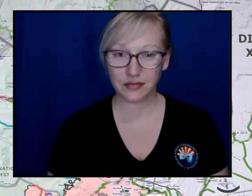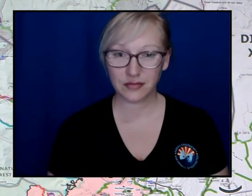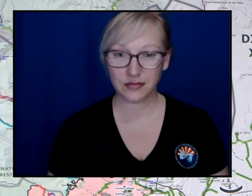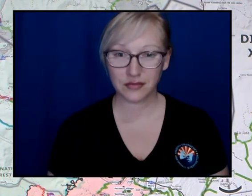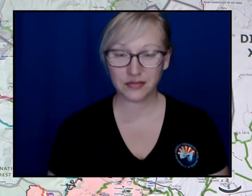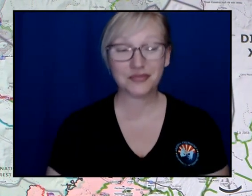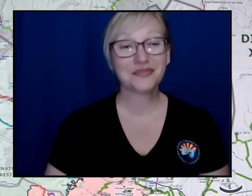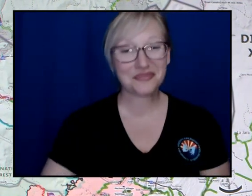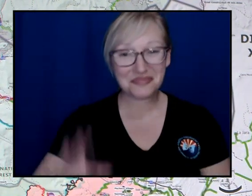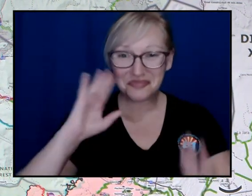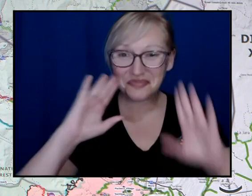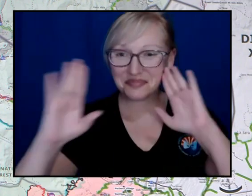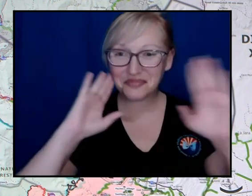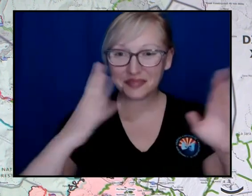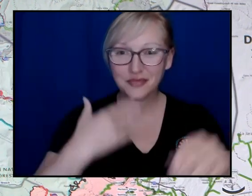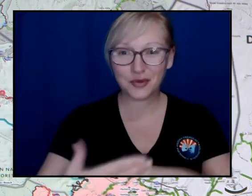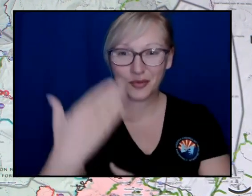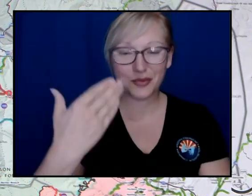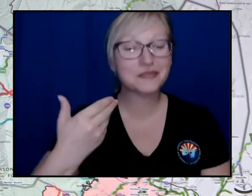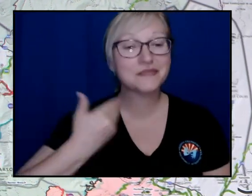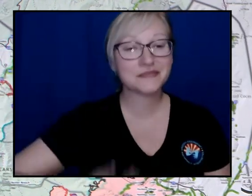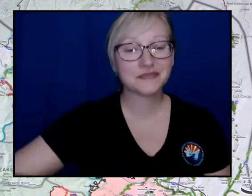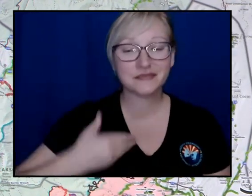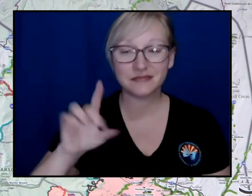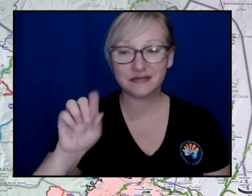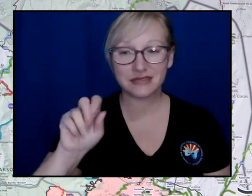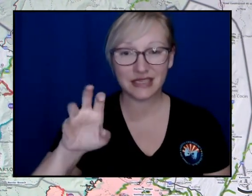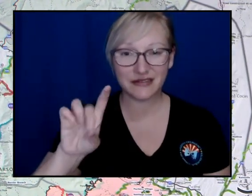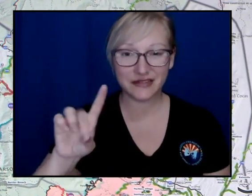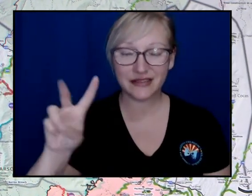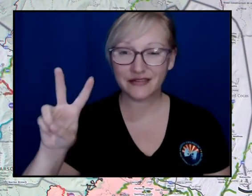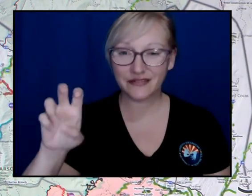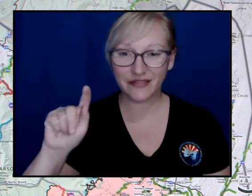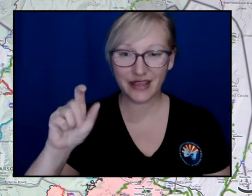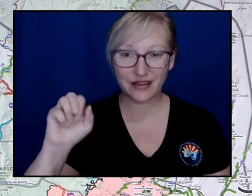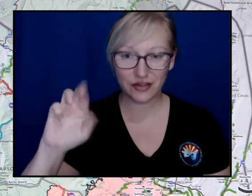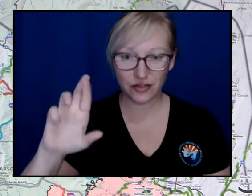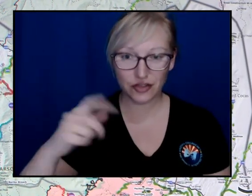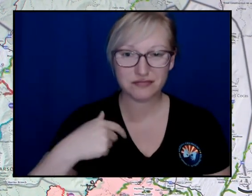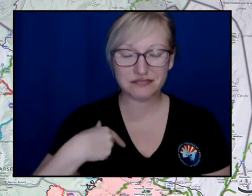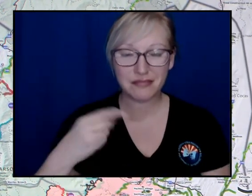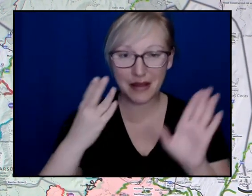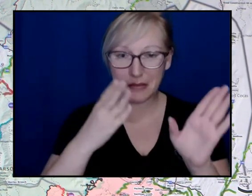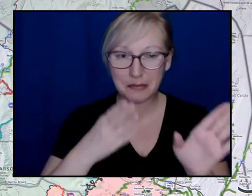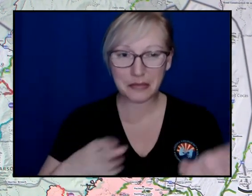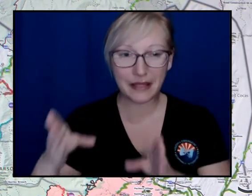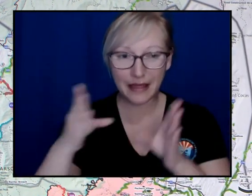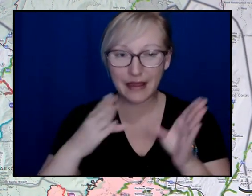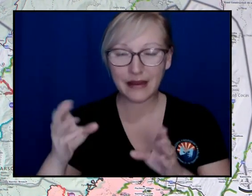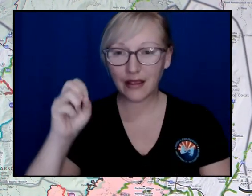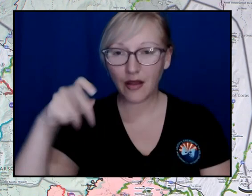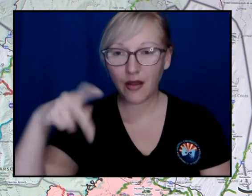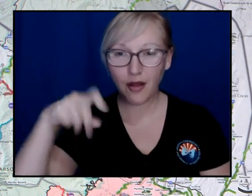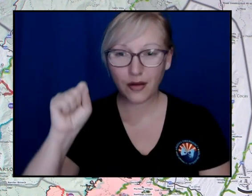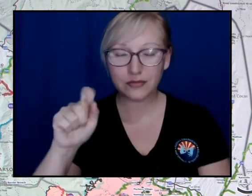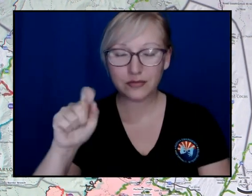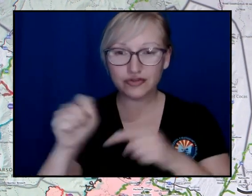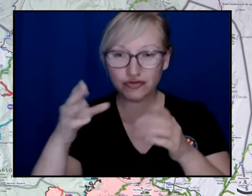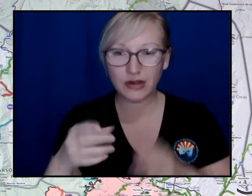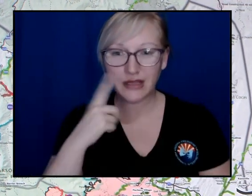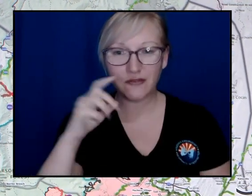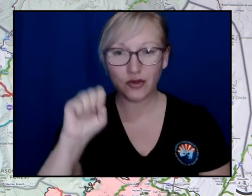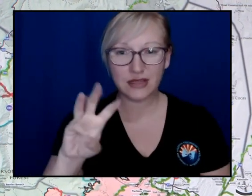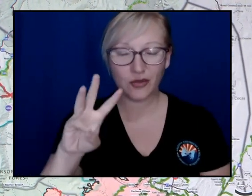Hey, good morning, everybody. My name is David Veater, Planning Operations Trainee for Southwest Incident Management Team 3. Here with you for